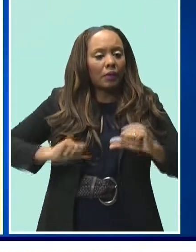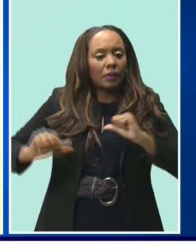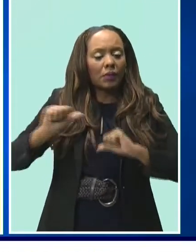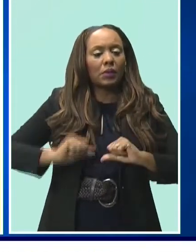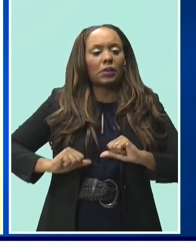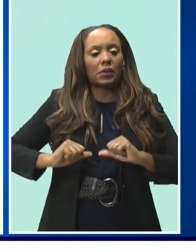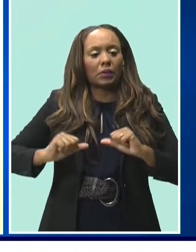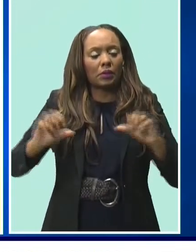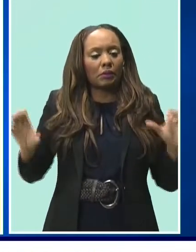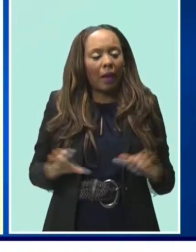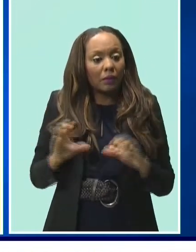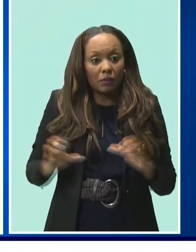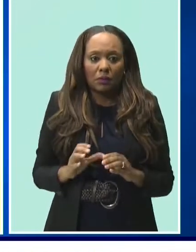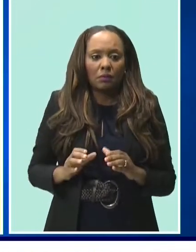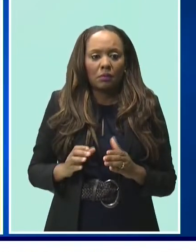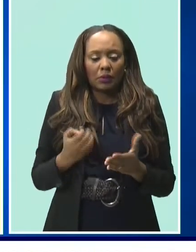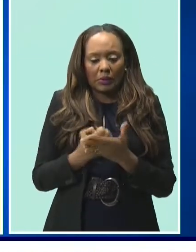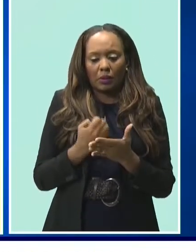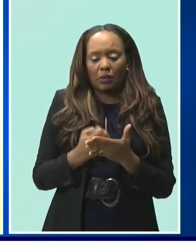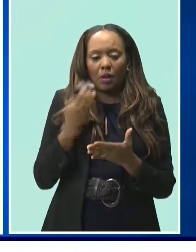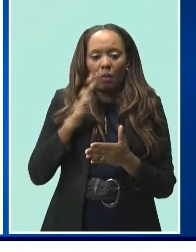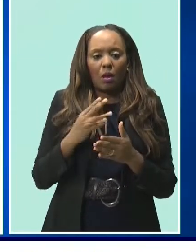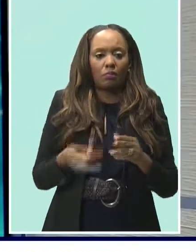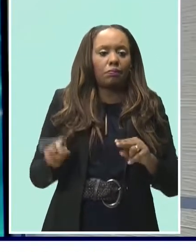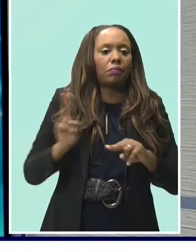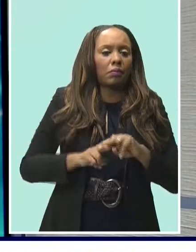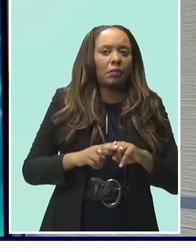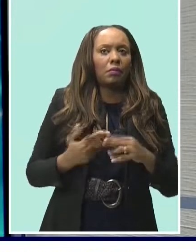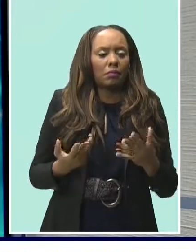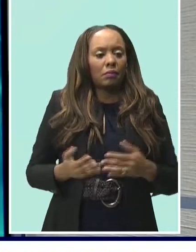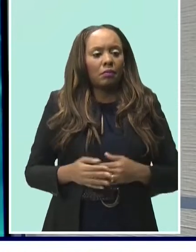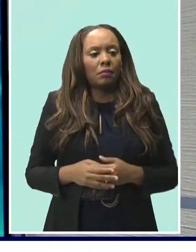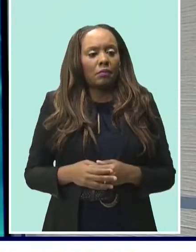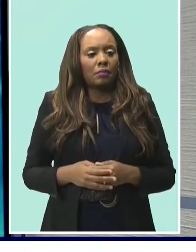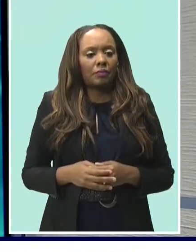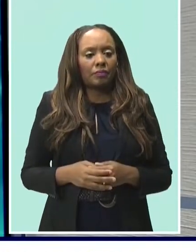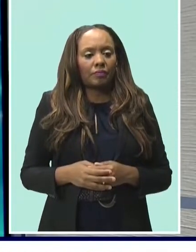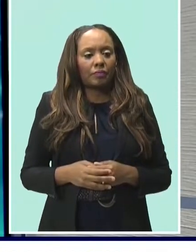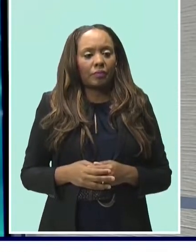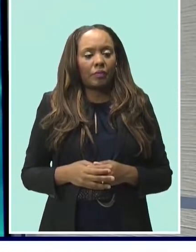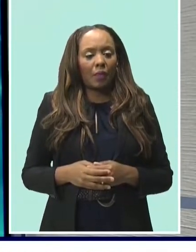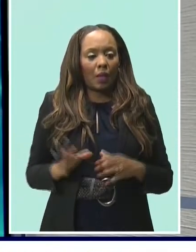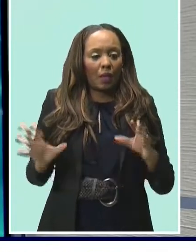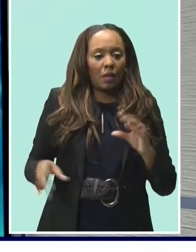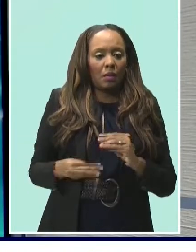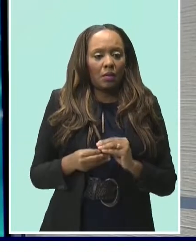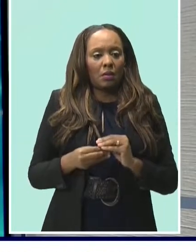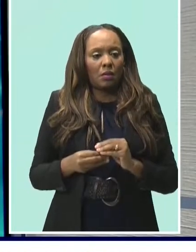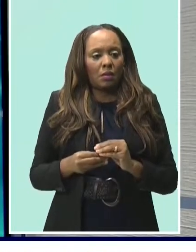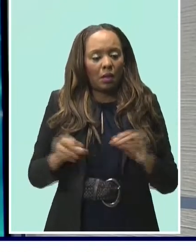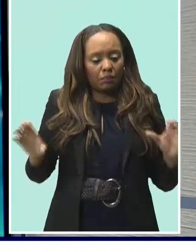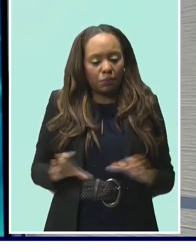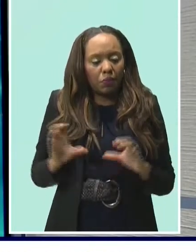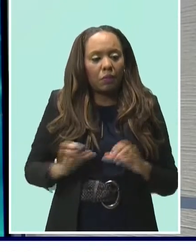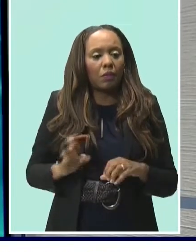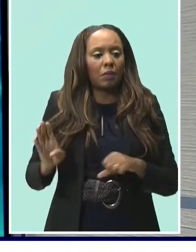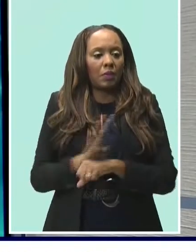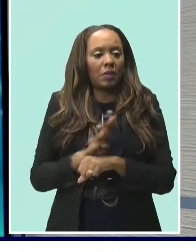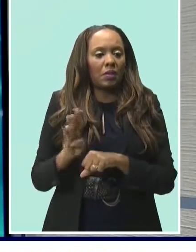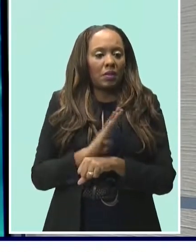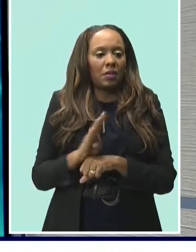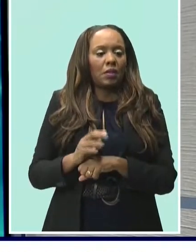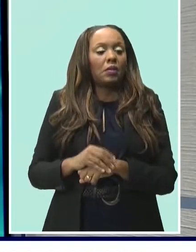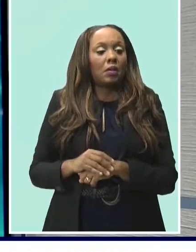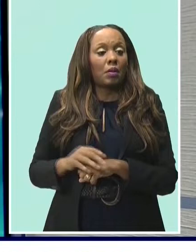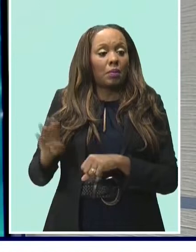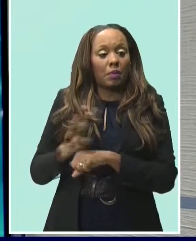quiet in the business sector right now. He says with the additional activity, business owners have also ramped up the